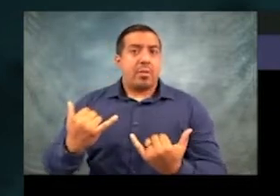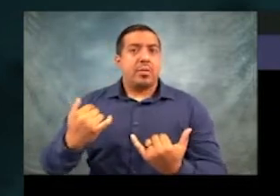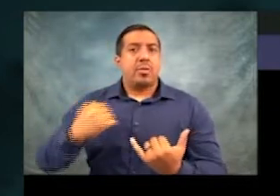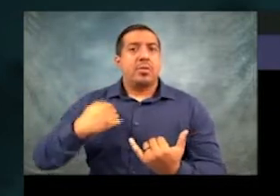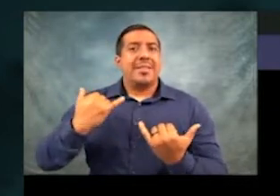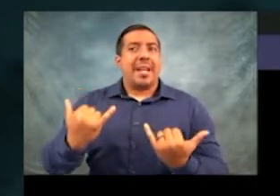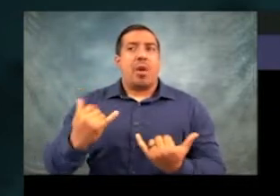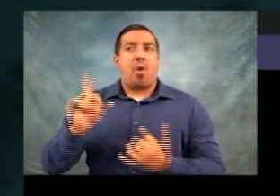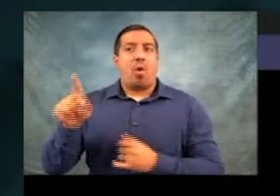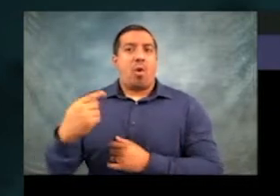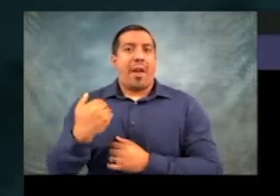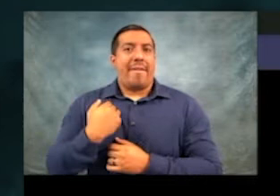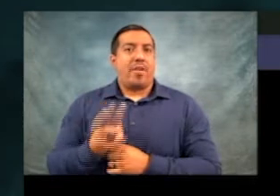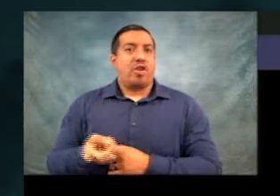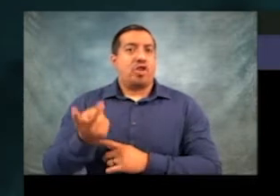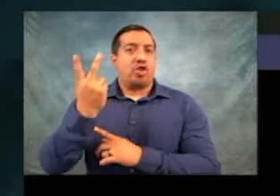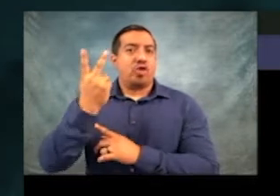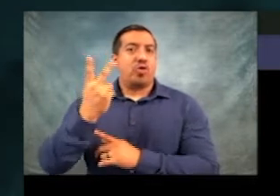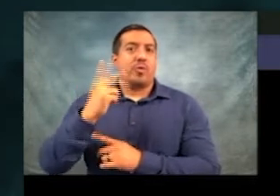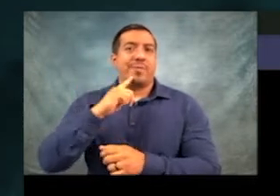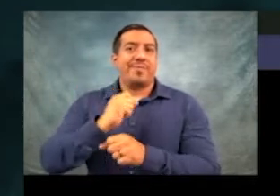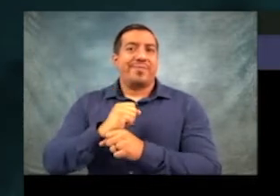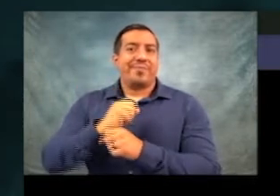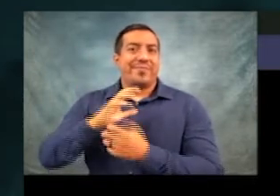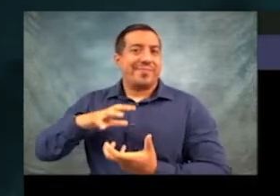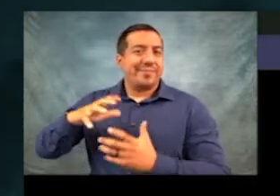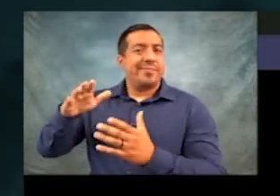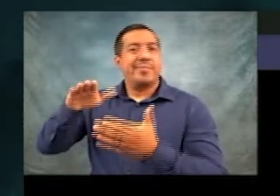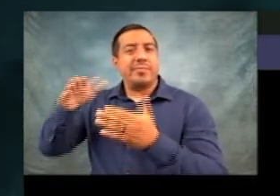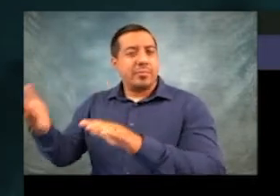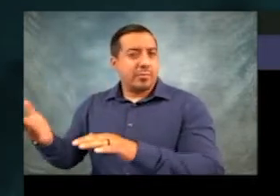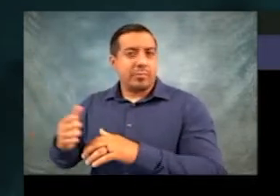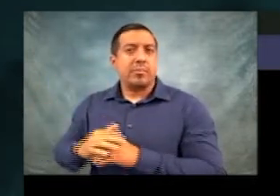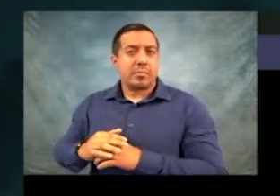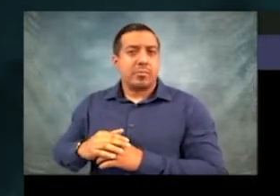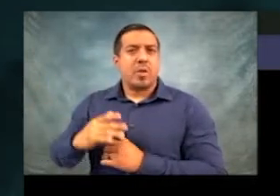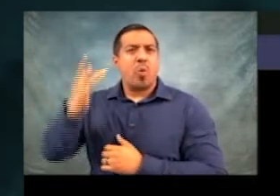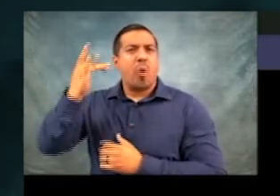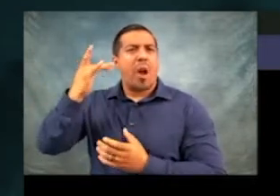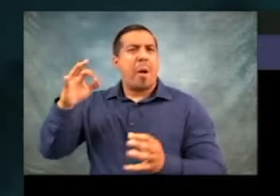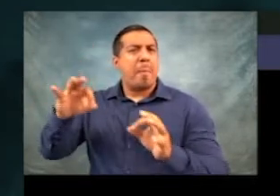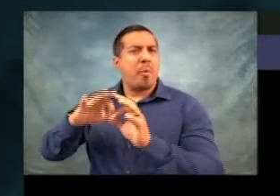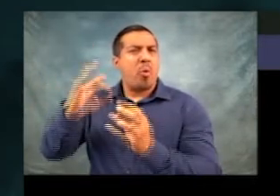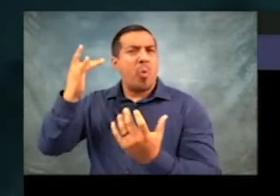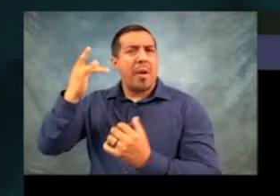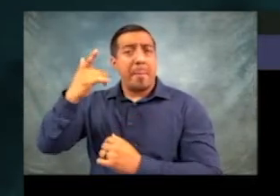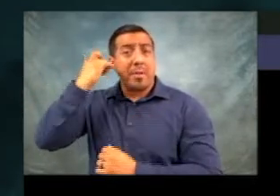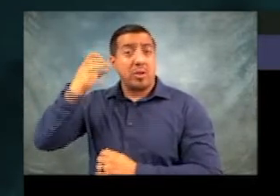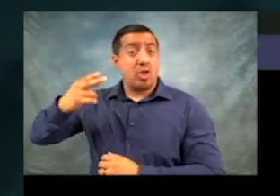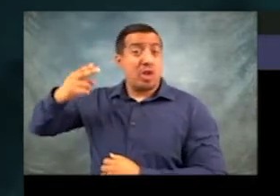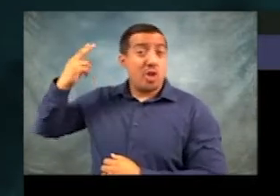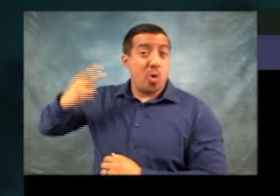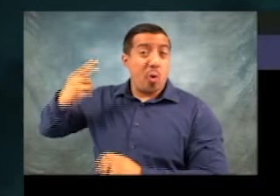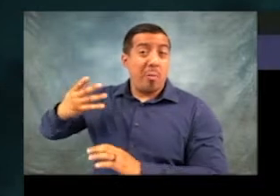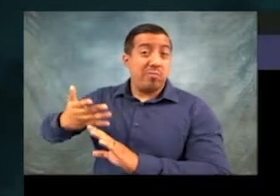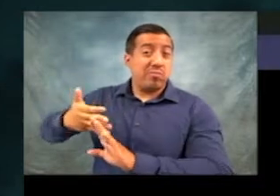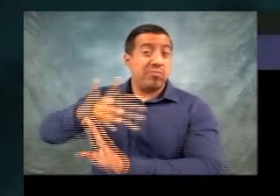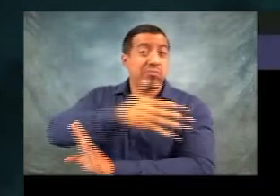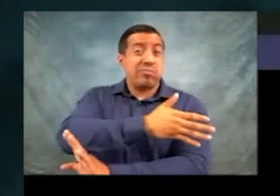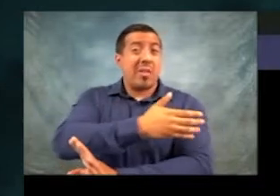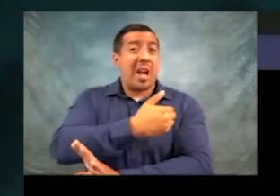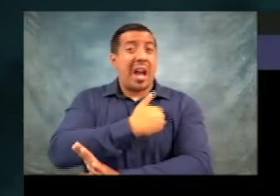there are only 2 known direct fatalities attributed to storm surge. And why is this important and relevant? It's because historically, storm surge accounts